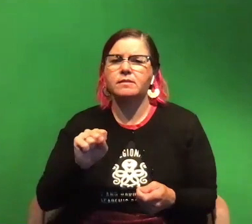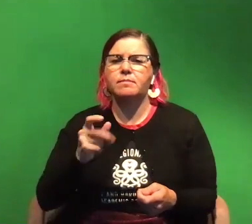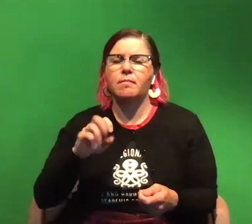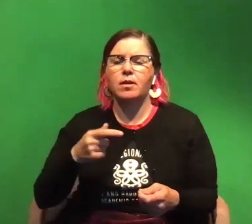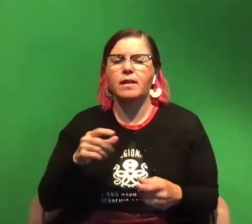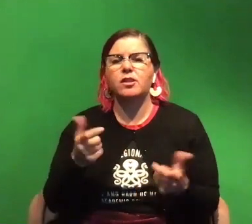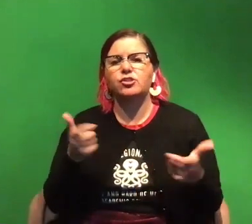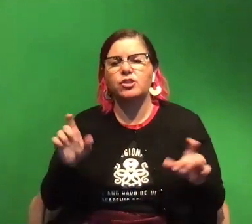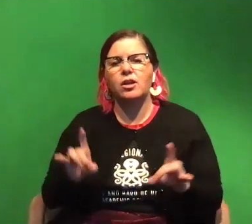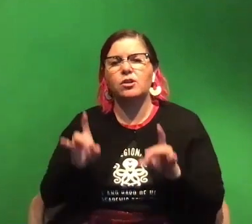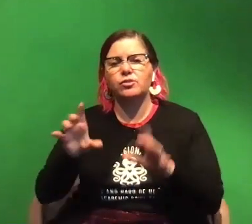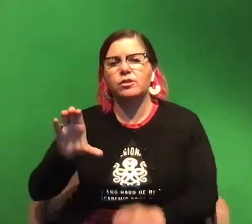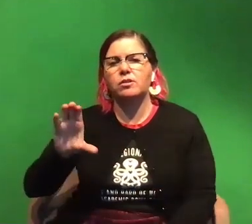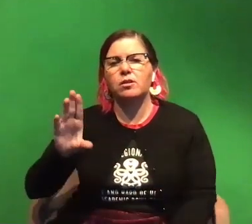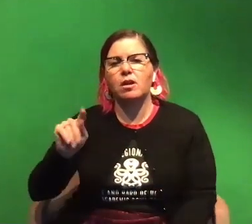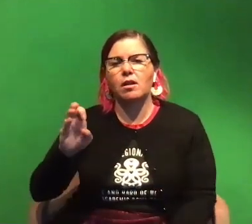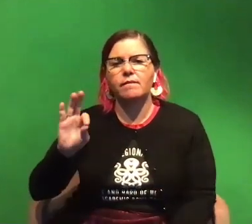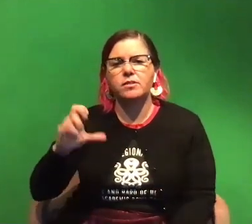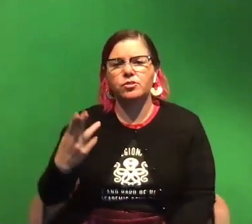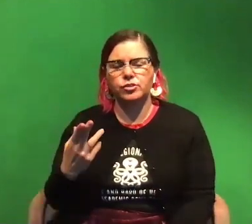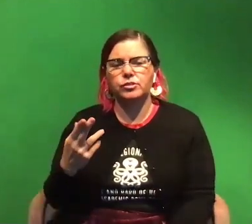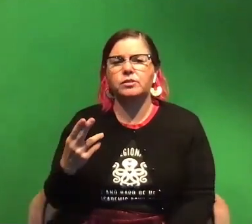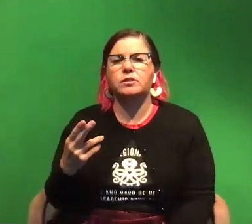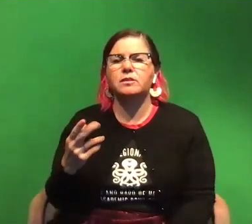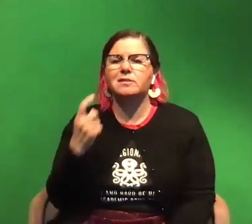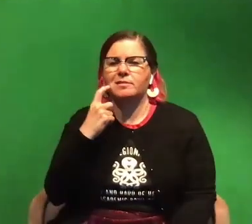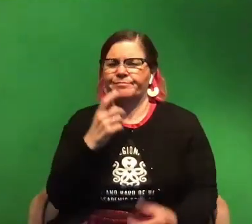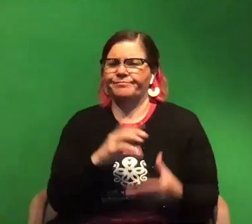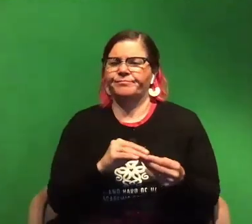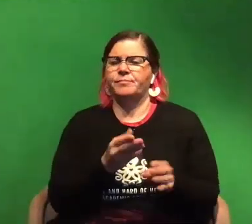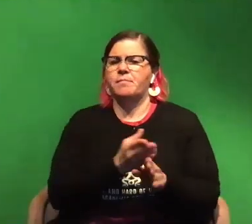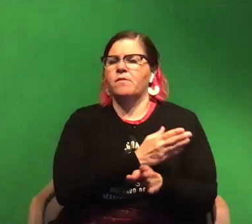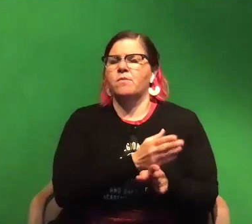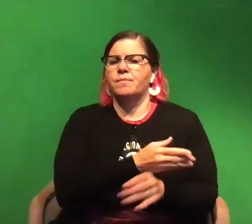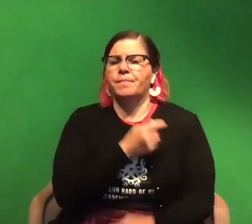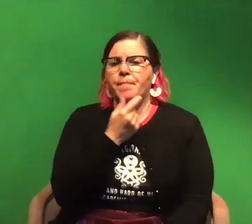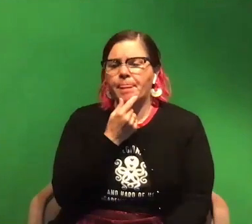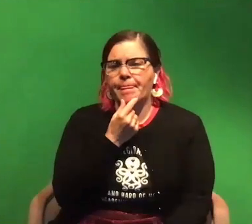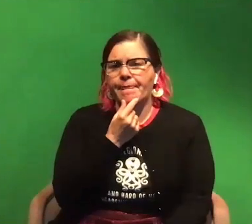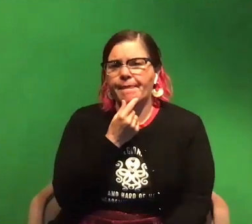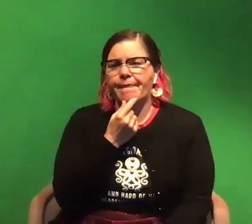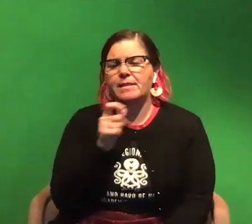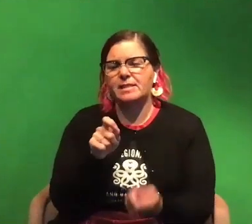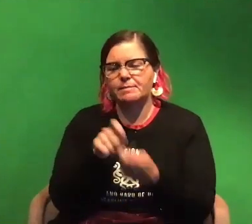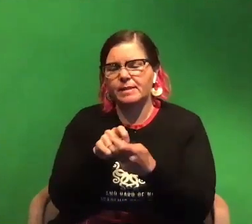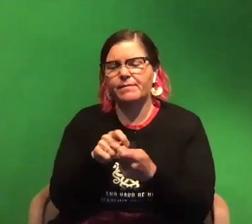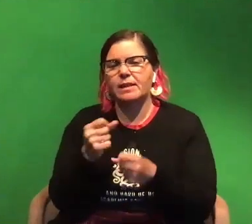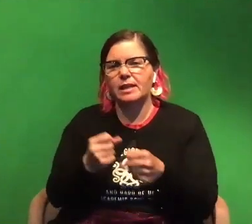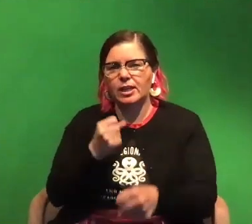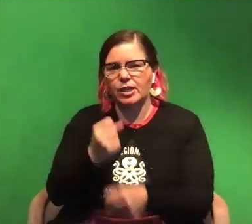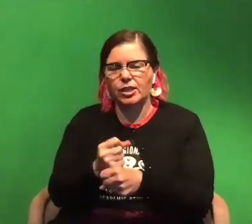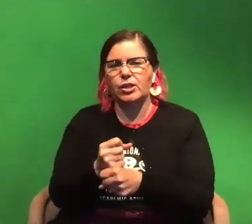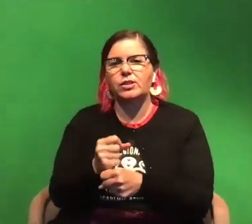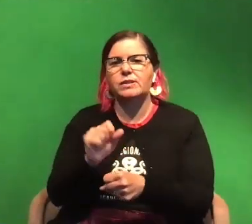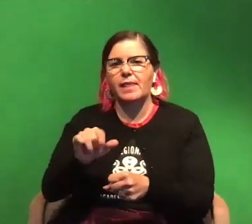Australian cuttlefish that was alluded to earlier. And, you know, certain years that species